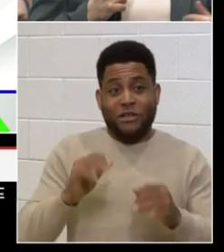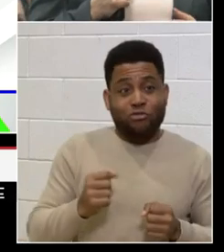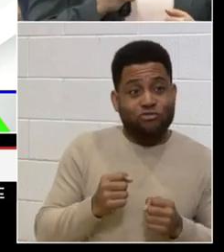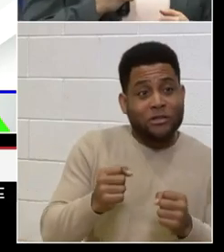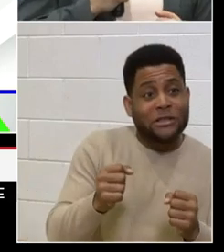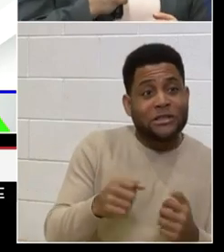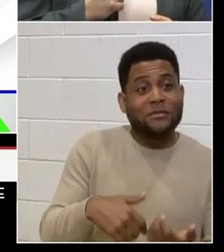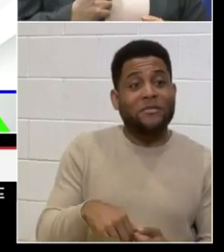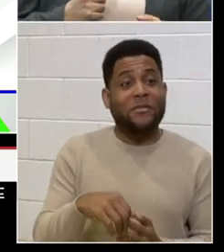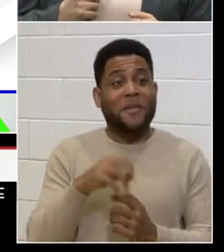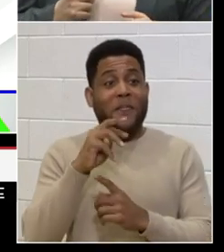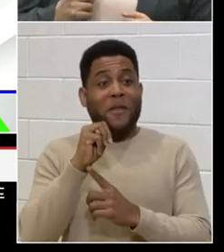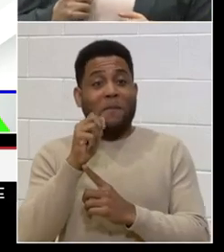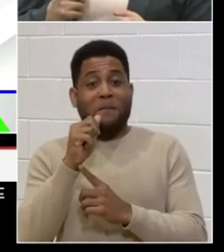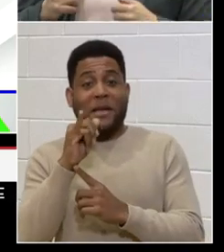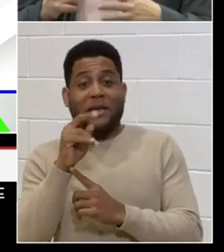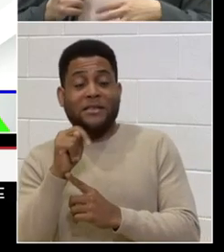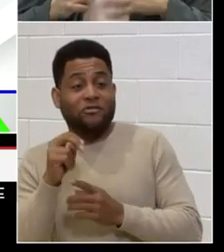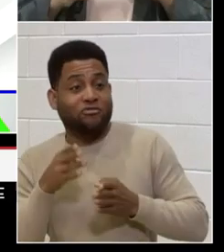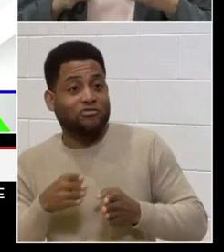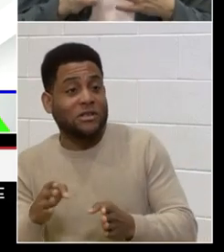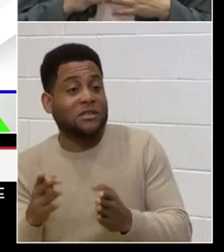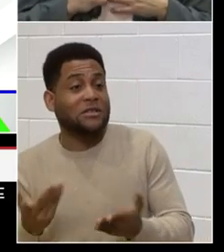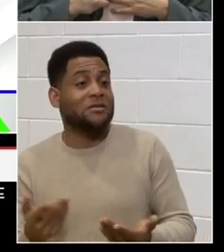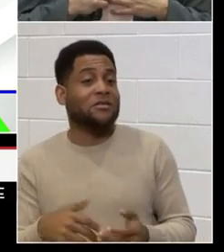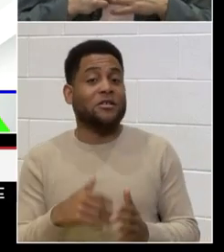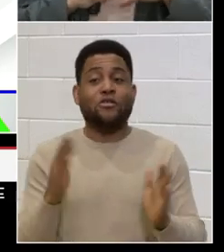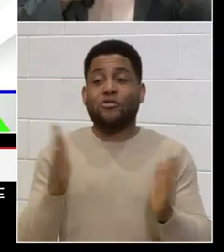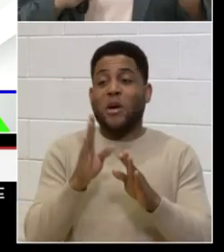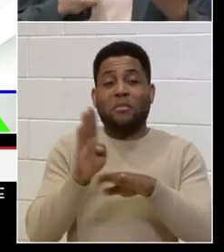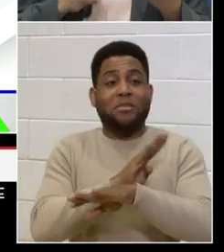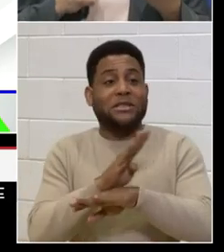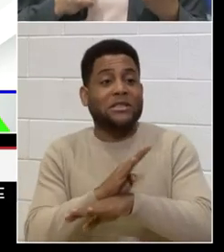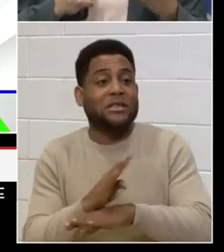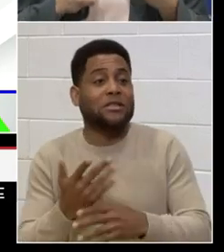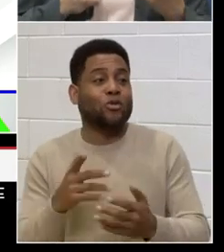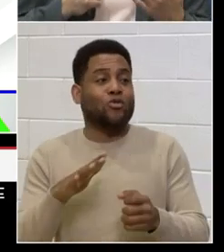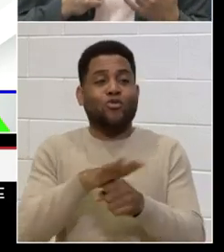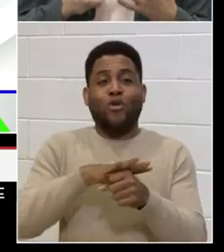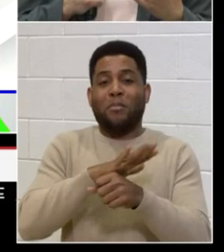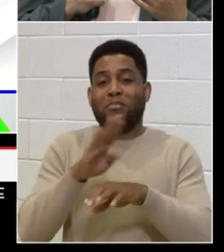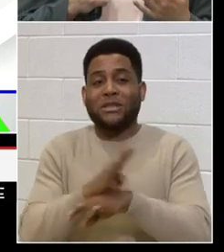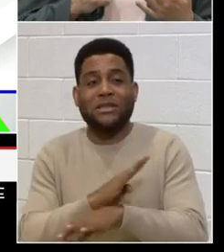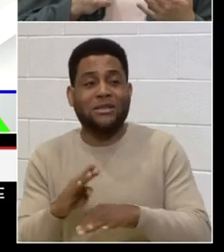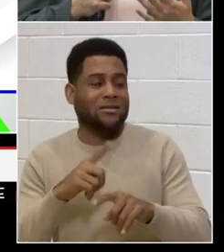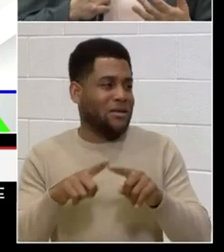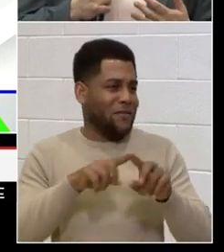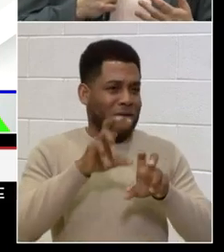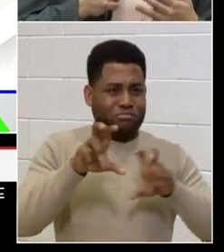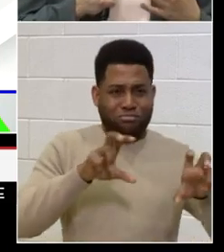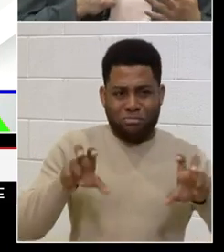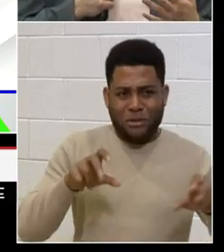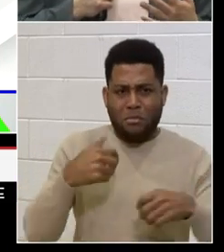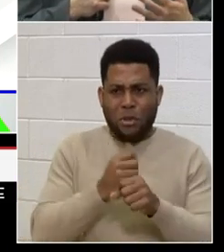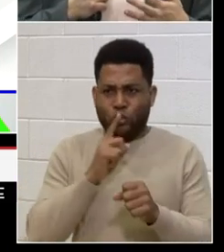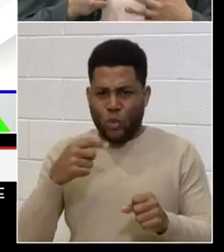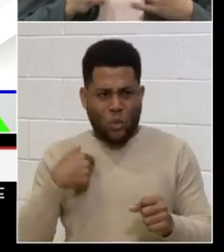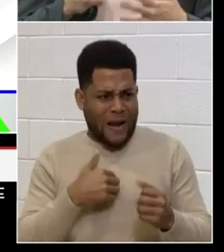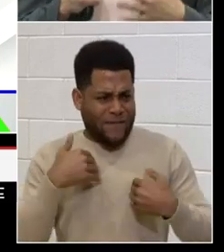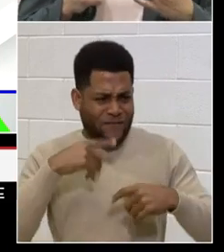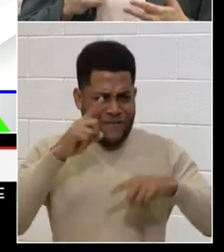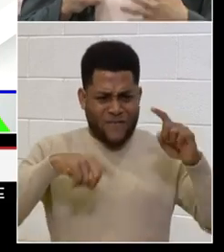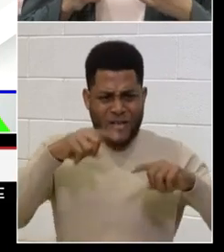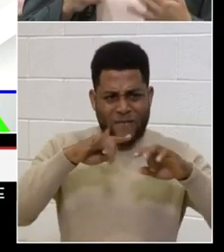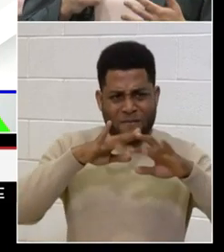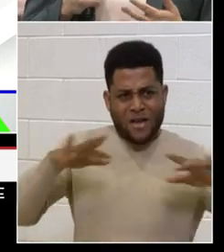businesses, local businesses. And so all of that work is really about making sure that we have a diverse ecosystem. And then lastly, we